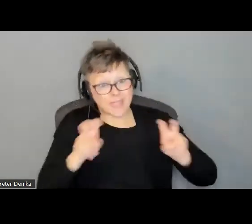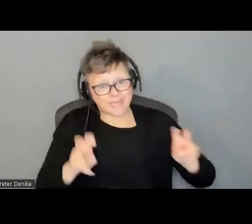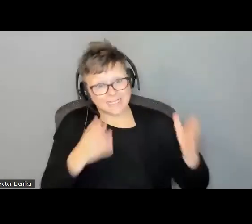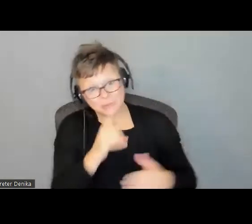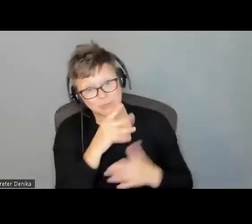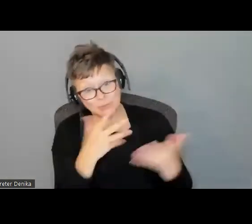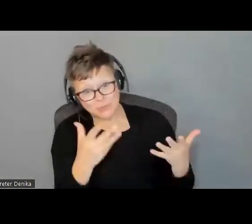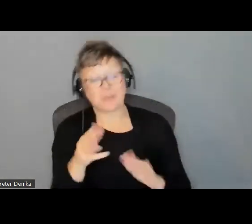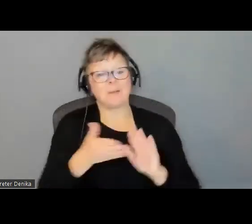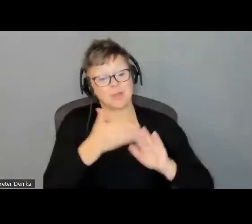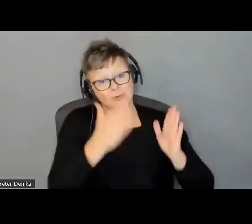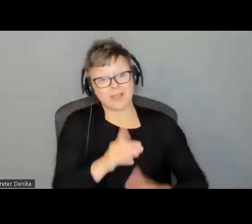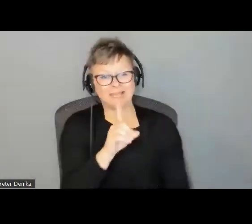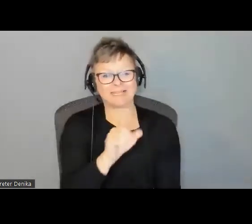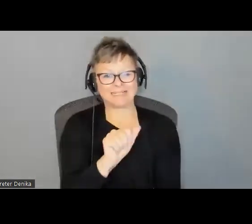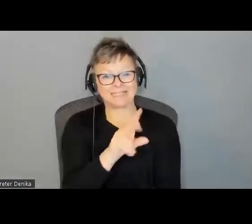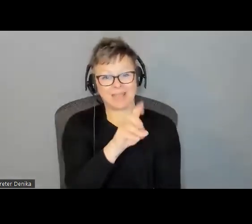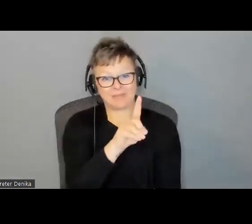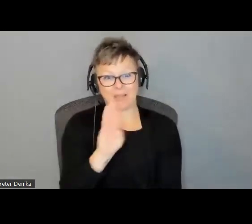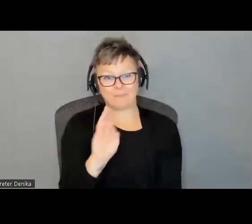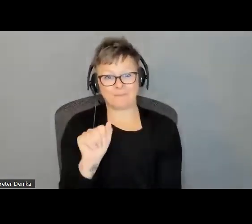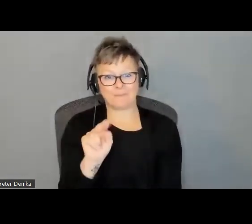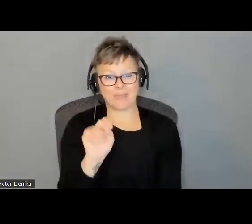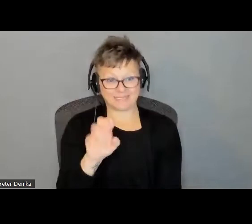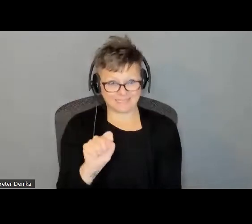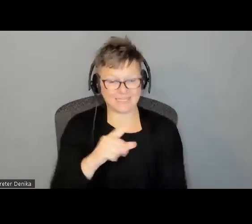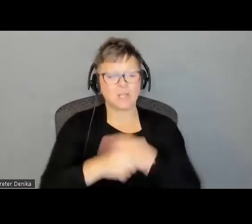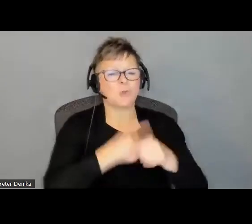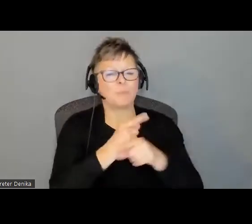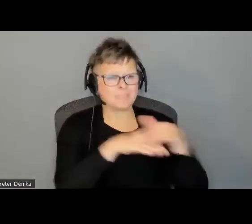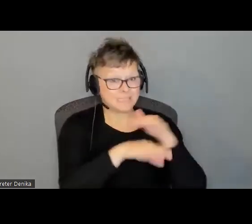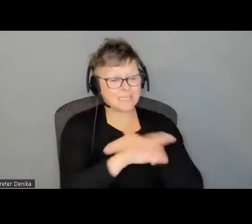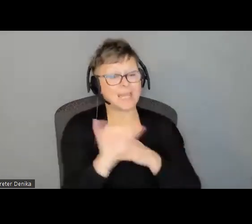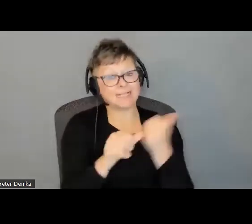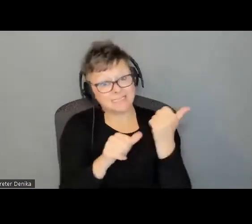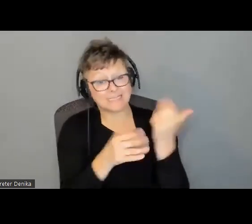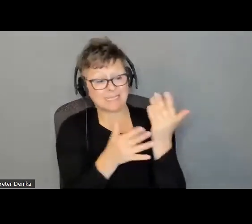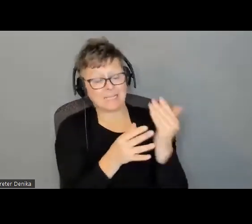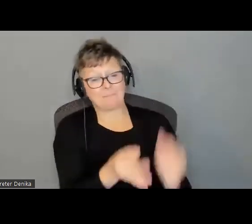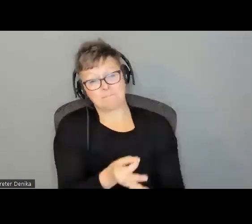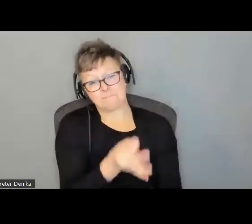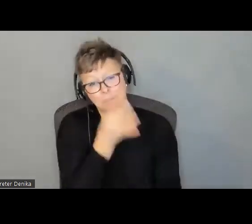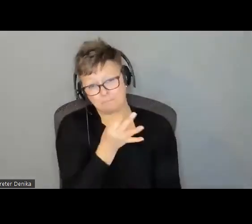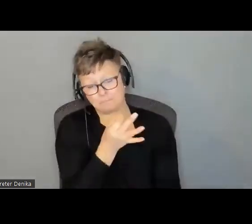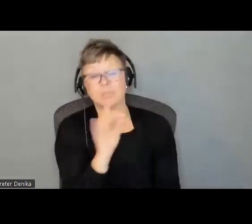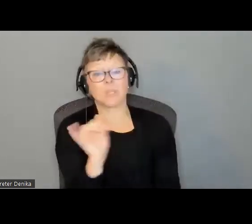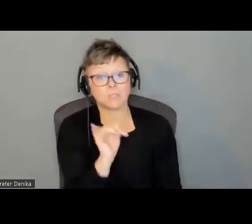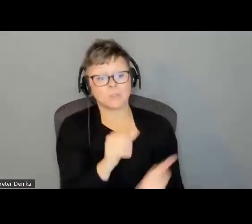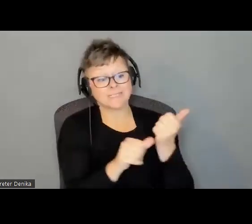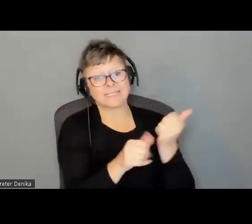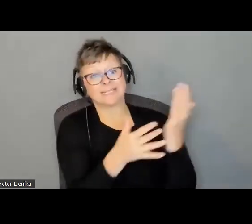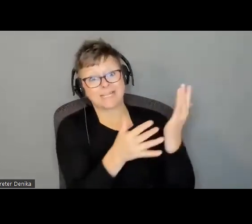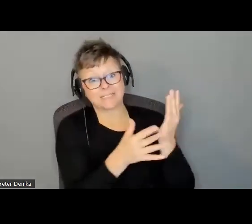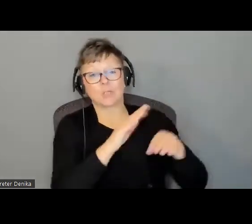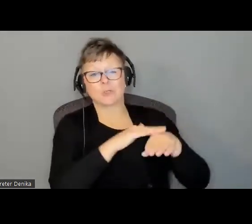today is David Banes. David is a global accessibility and assistive technology expert, as well as an assistive technology consultant